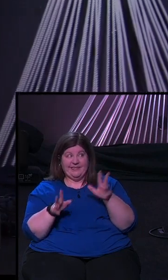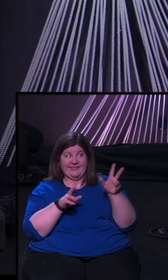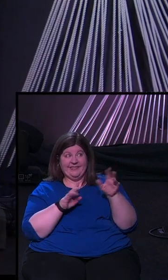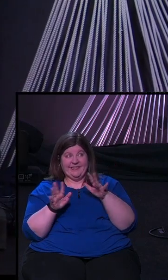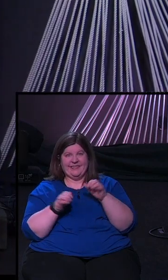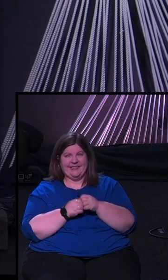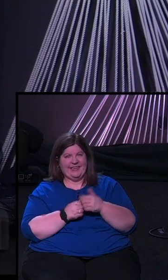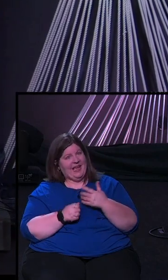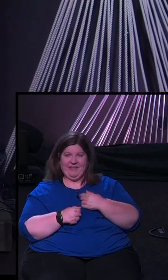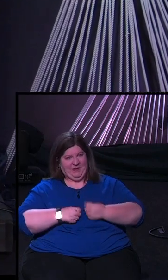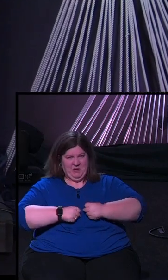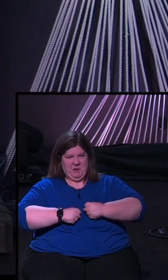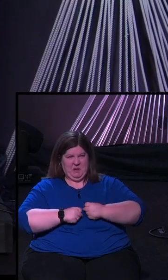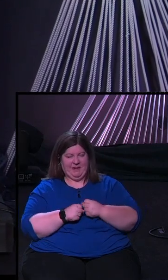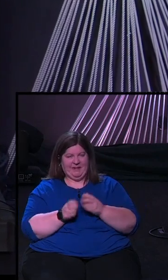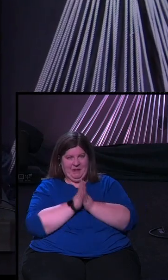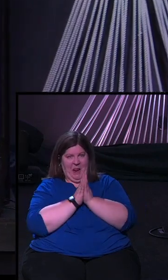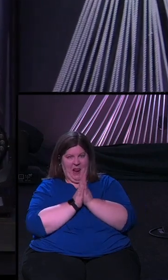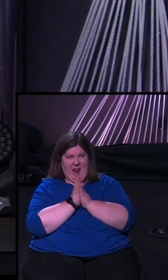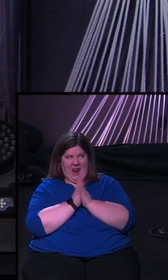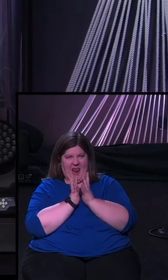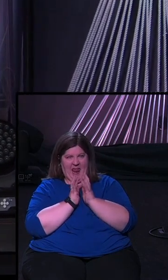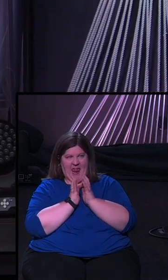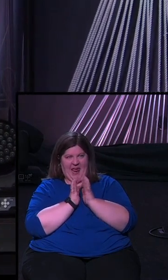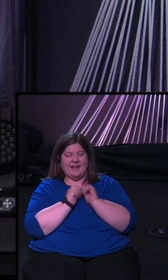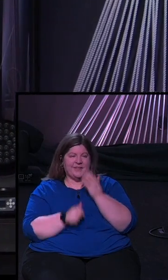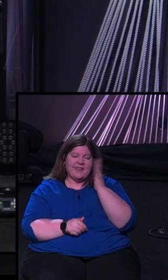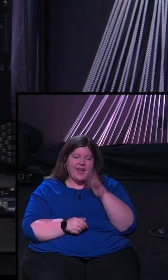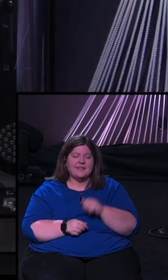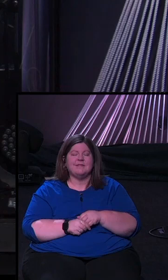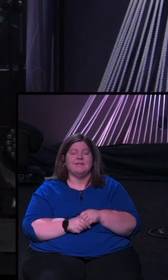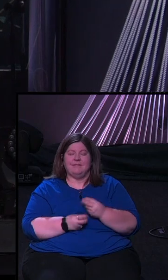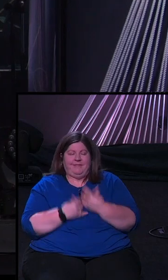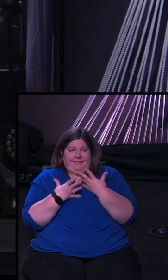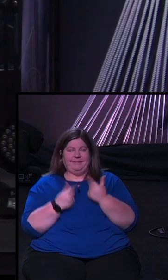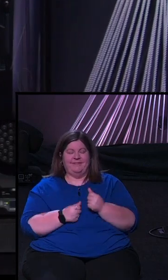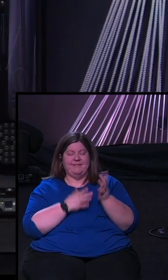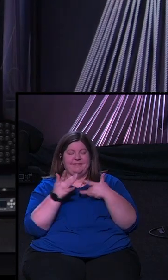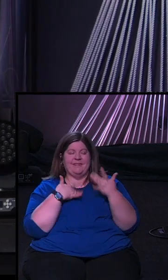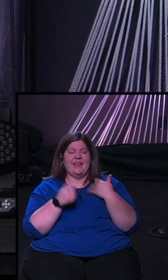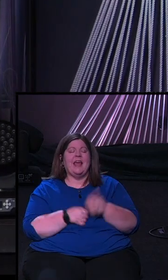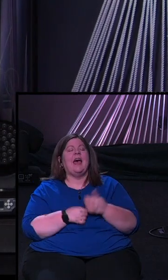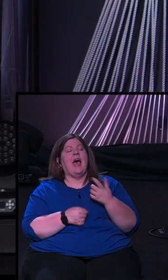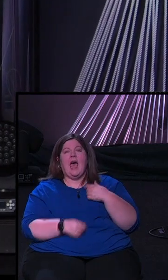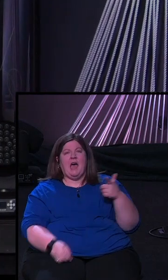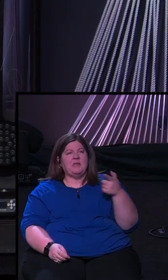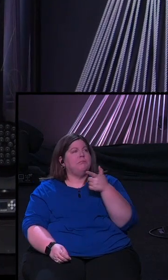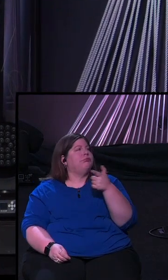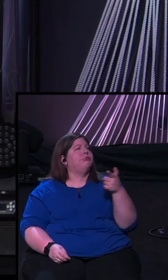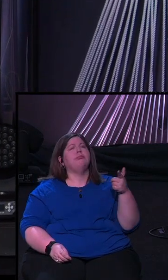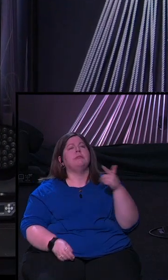feel like that's where I got a ho, ho, ho, like Tim Allen, like ho, ho, ho, ho, ho. You know, like that. That's what fires me up. I was walking around with this. I was torturing